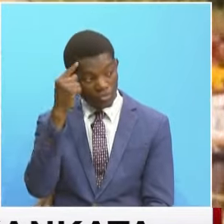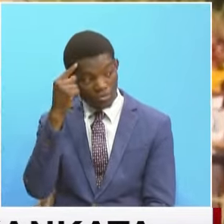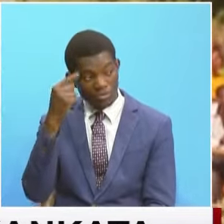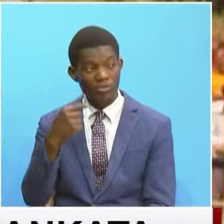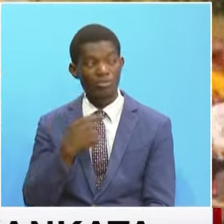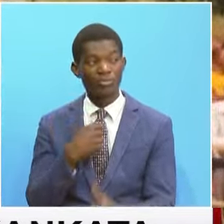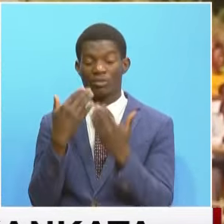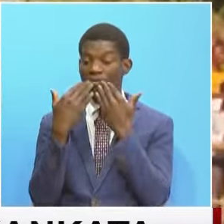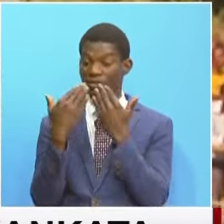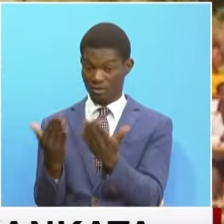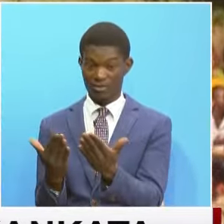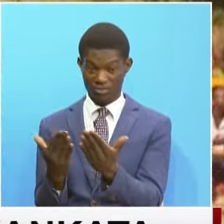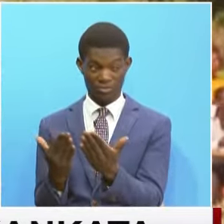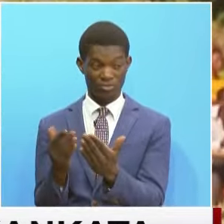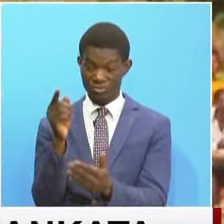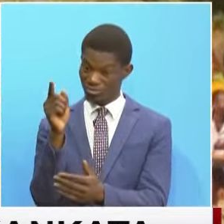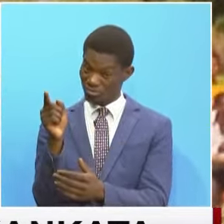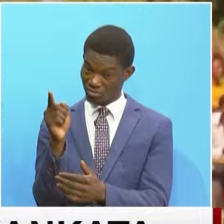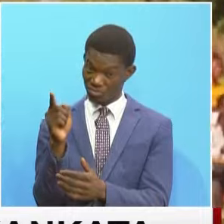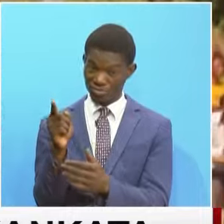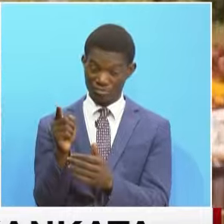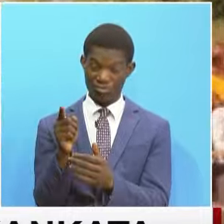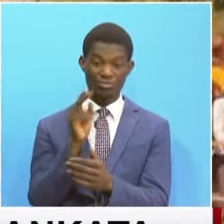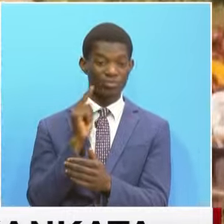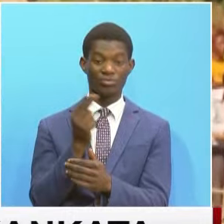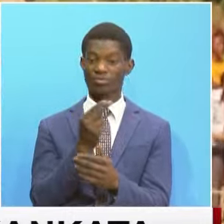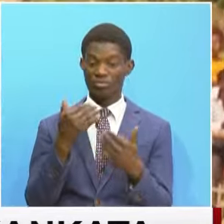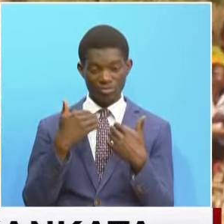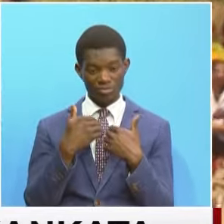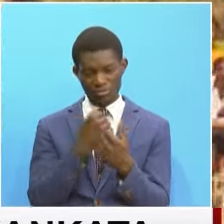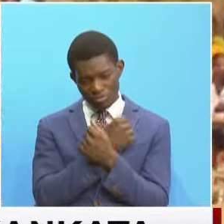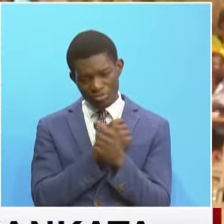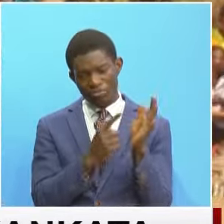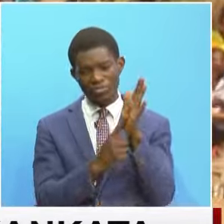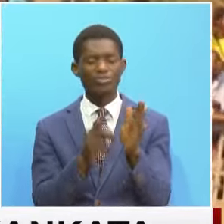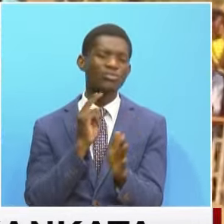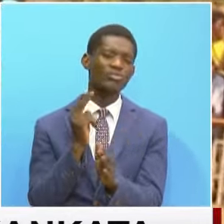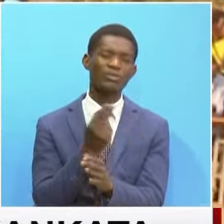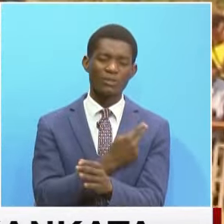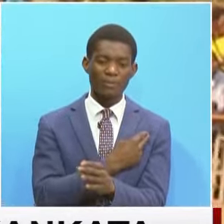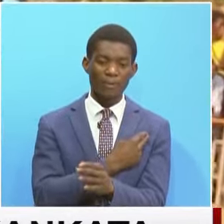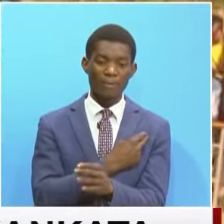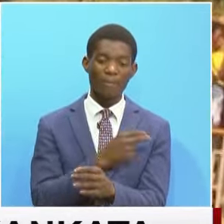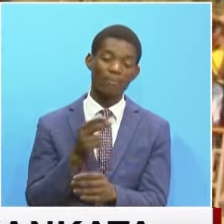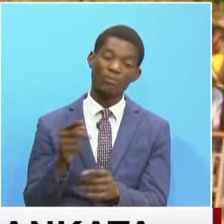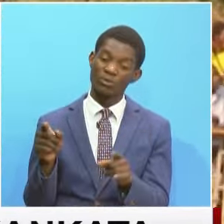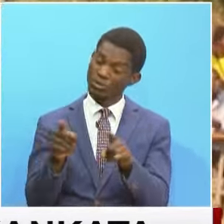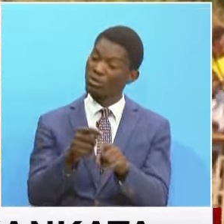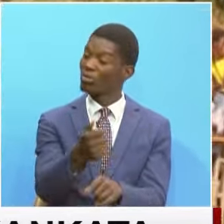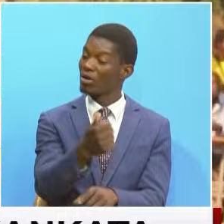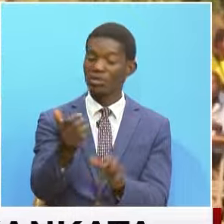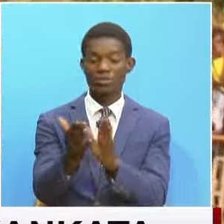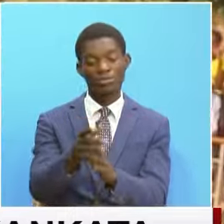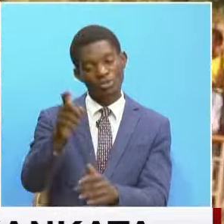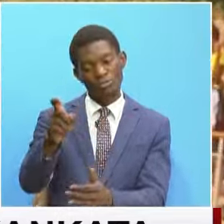this gesture that has been extended to this school. May the helping hand be stretched to so many other schools